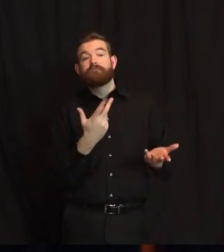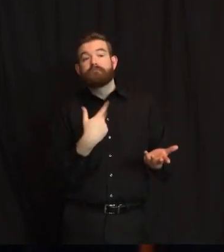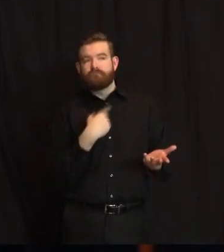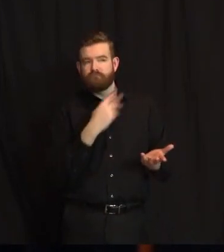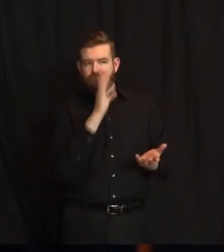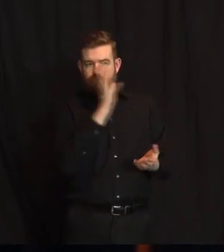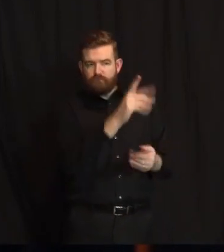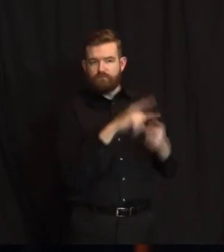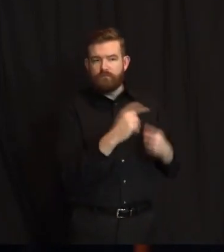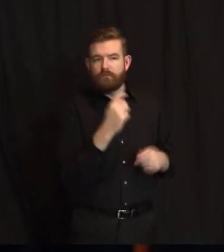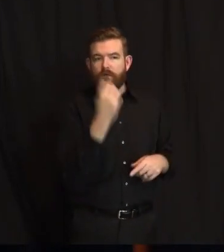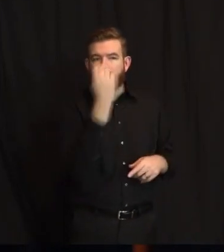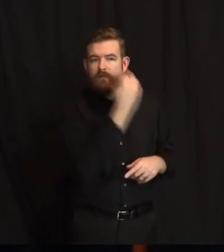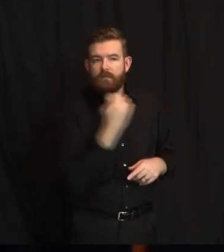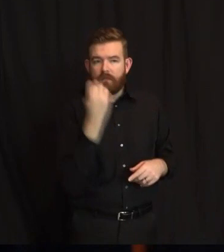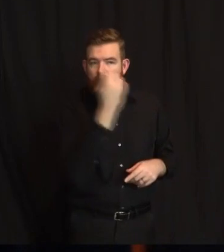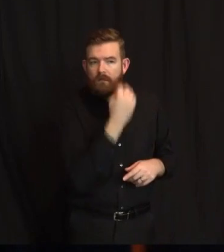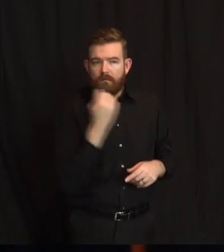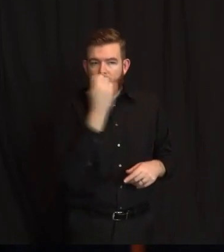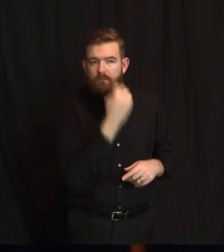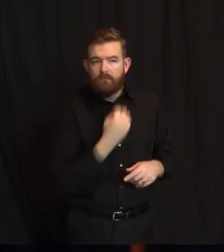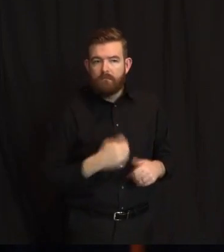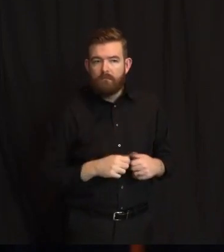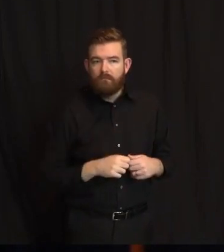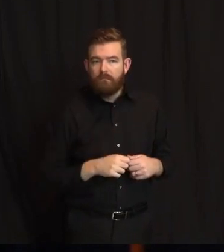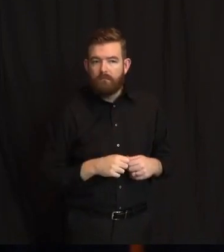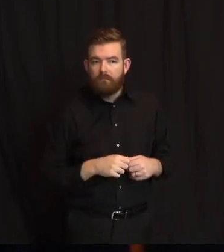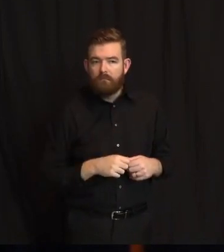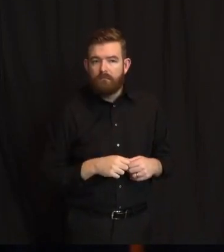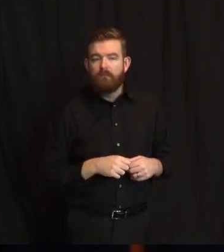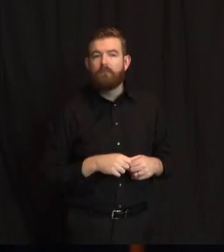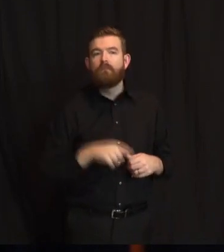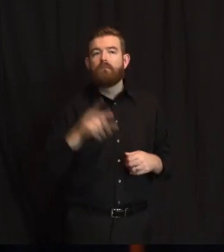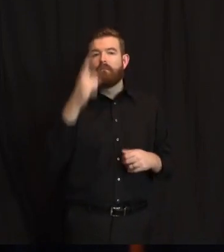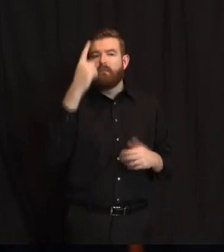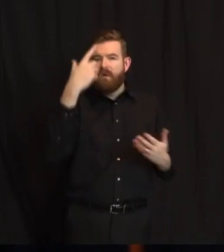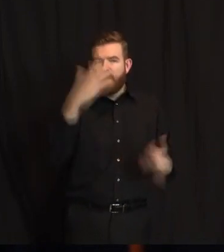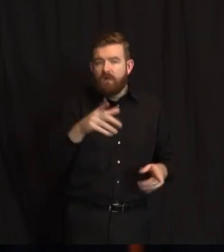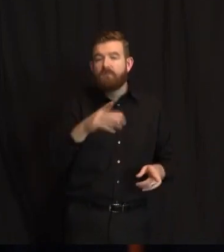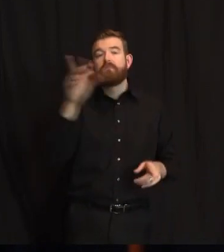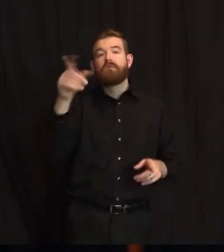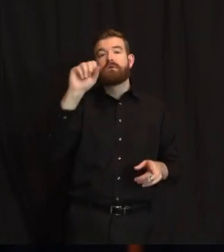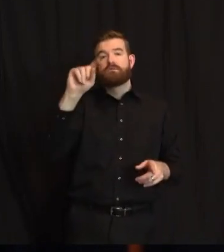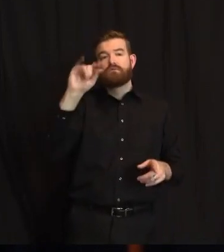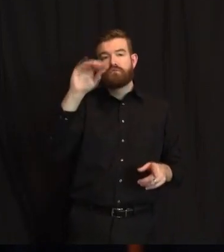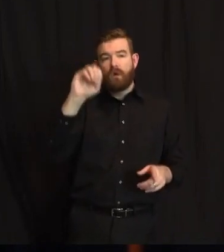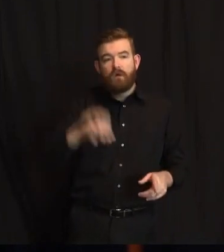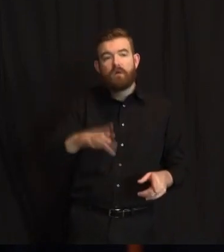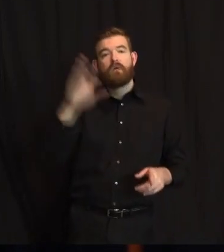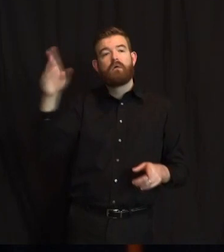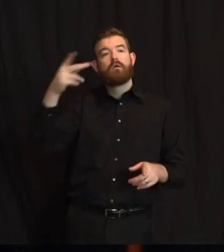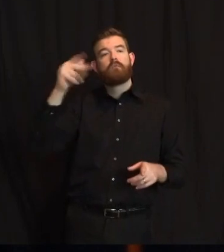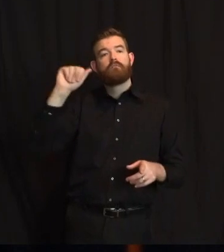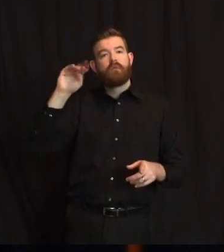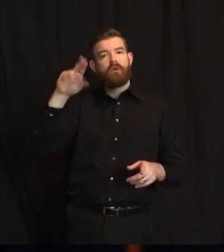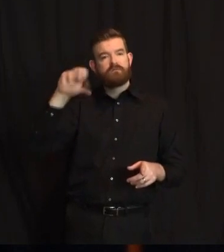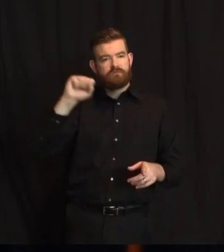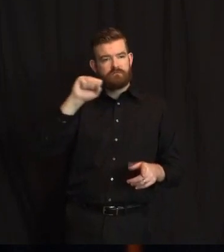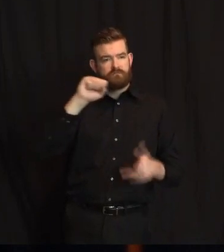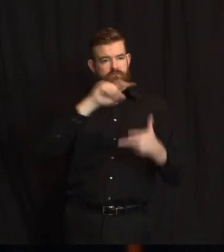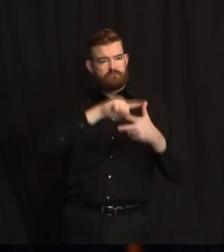the press because St. Joe's, Paramus, veterans. The Paramus was noticed yesterday. I don't have my remarks from